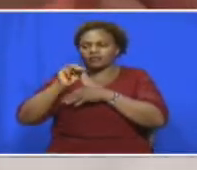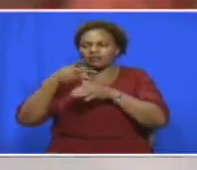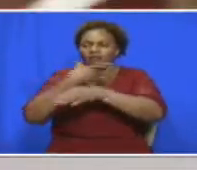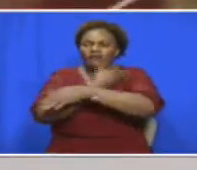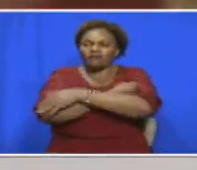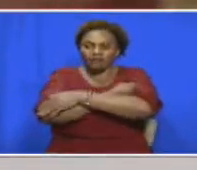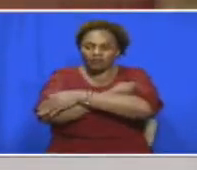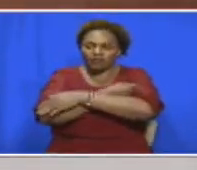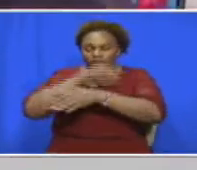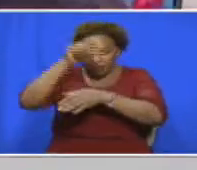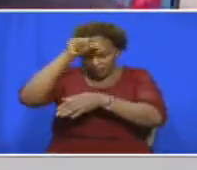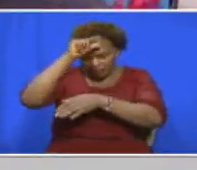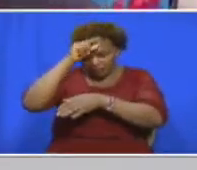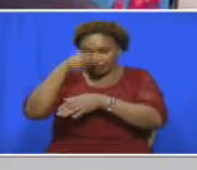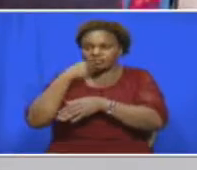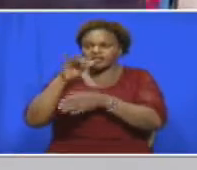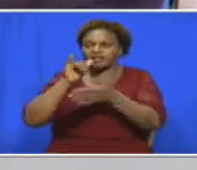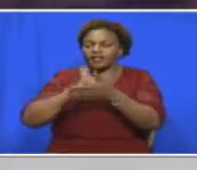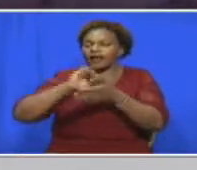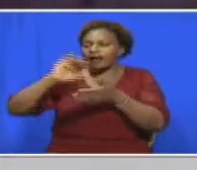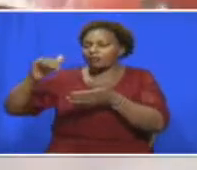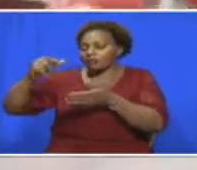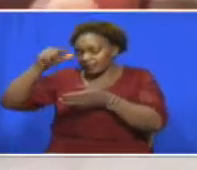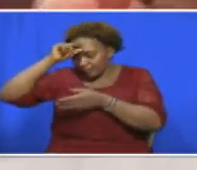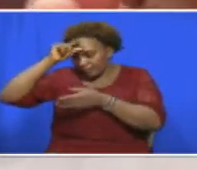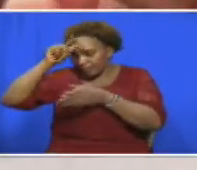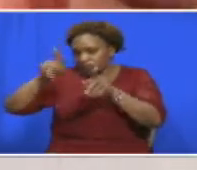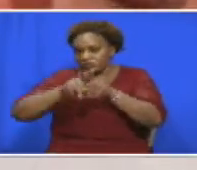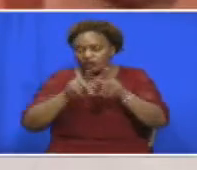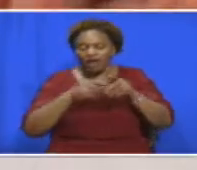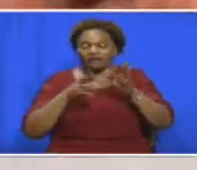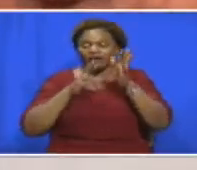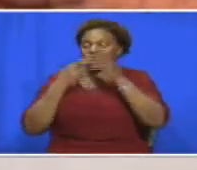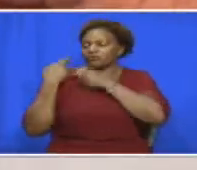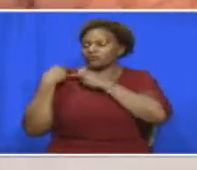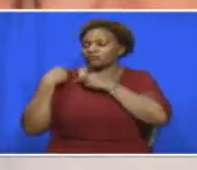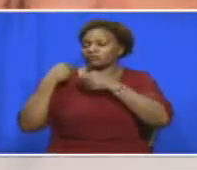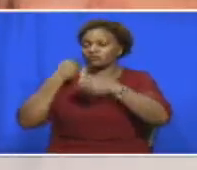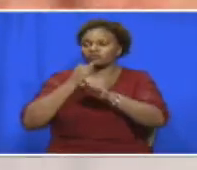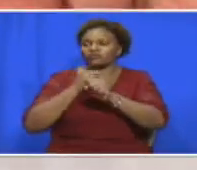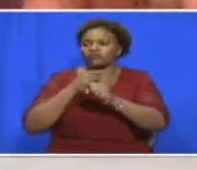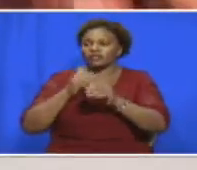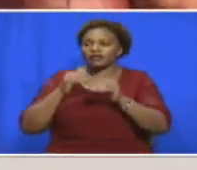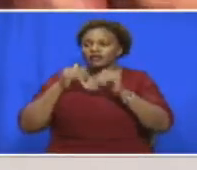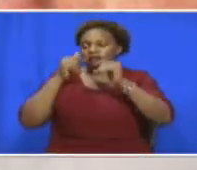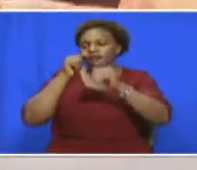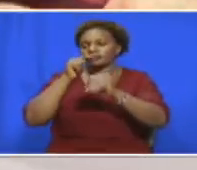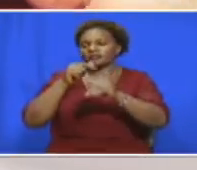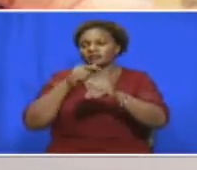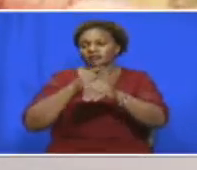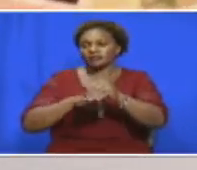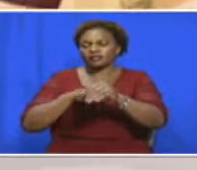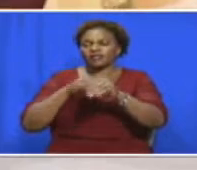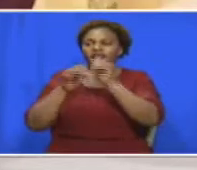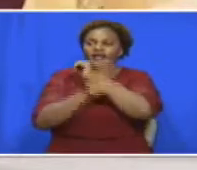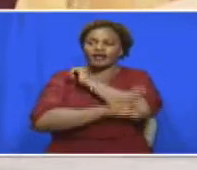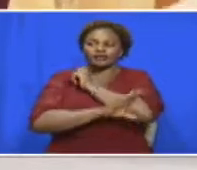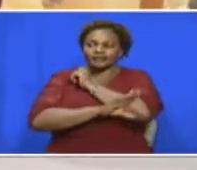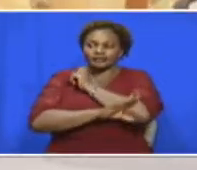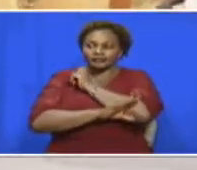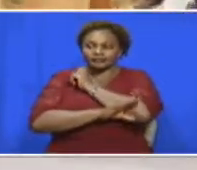vaccines, the government says county governments also have a role to play in scaling up the vaccination numbers in the